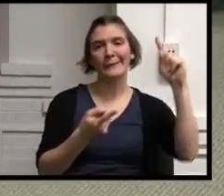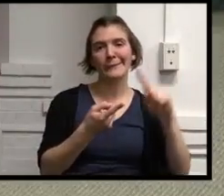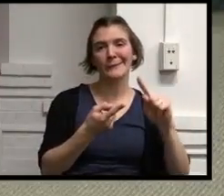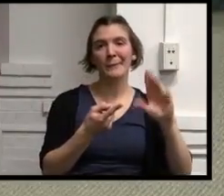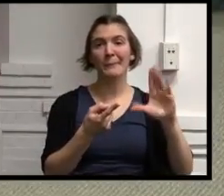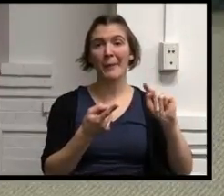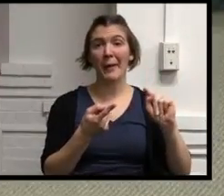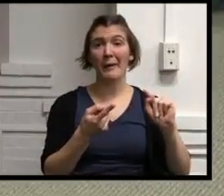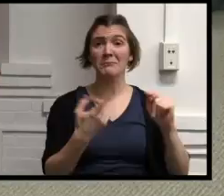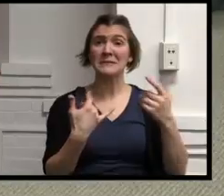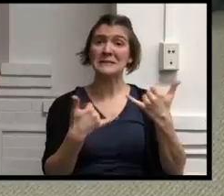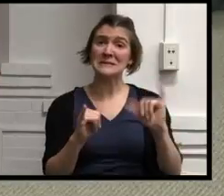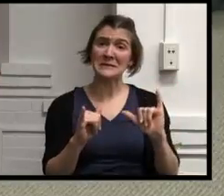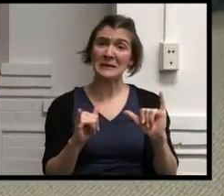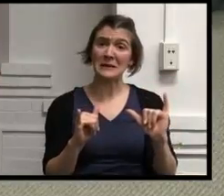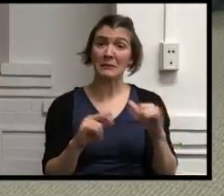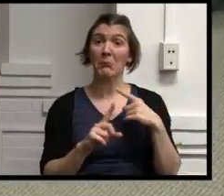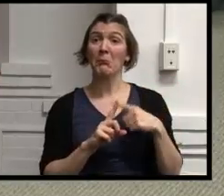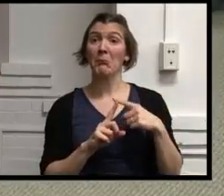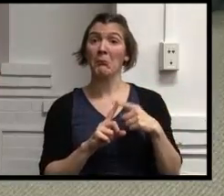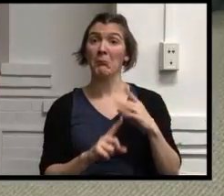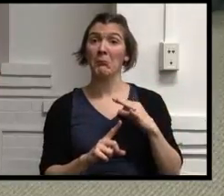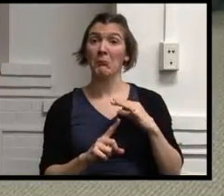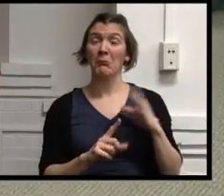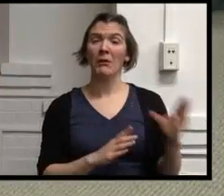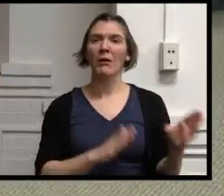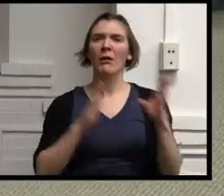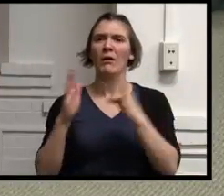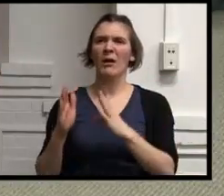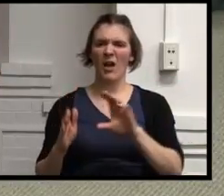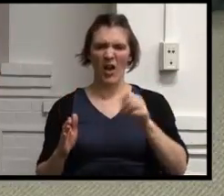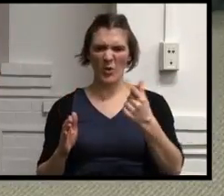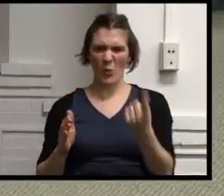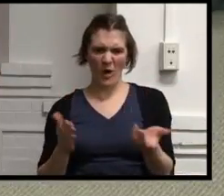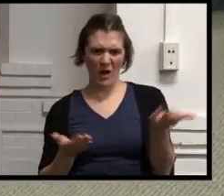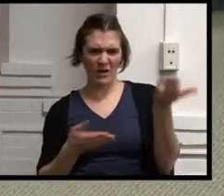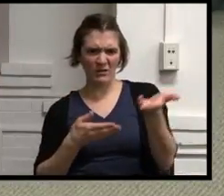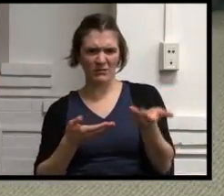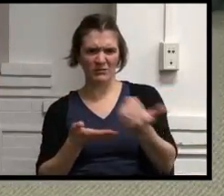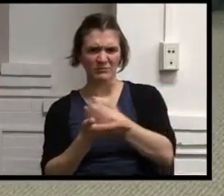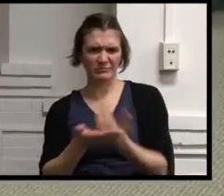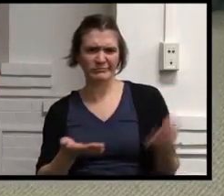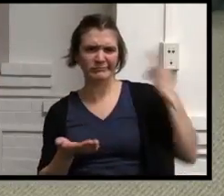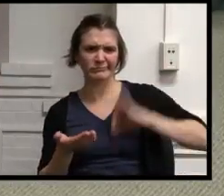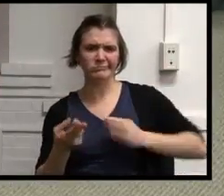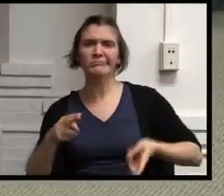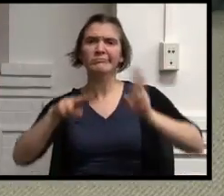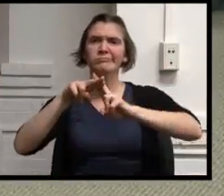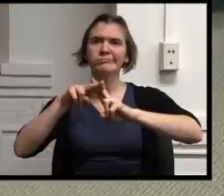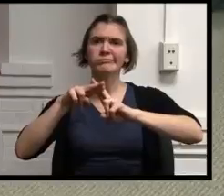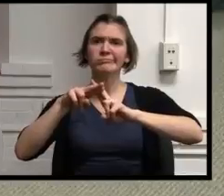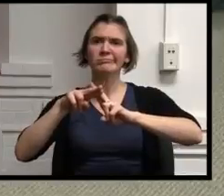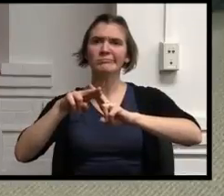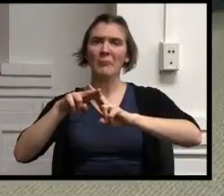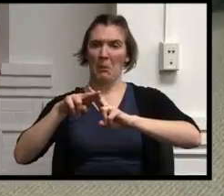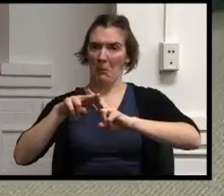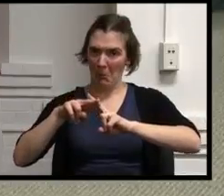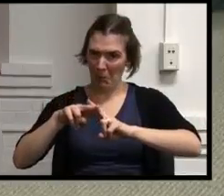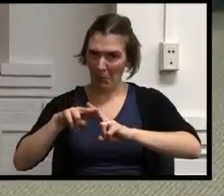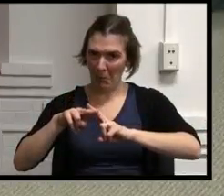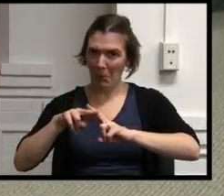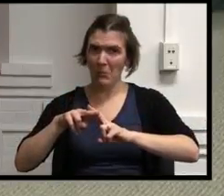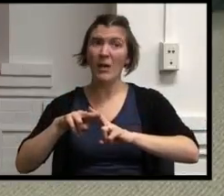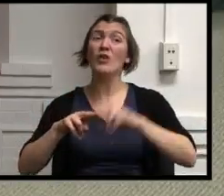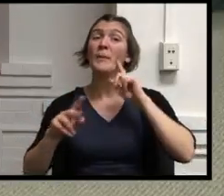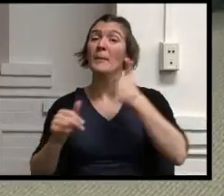the grand list. And then that other revenue bump was a significant overage in the 1%